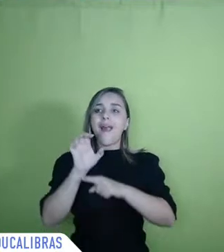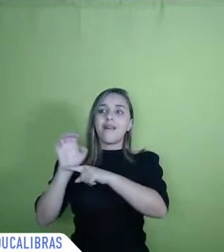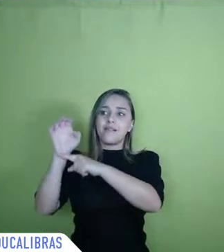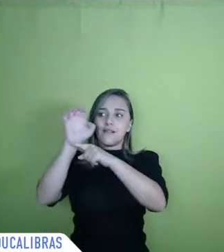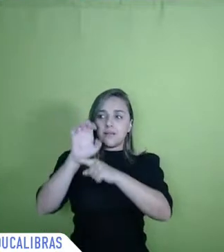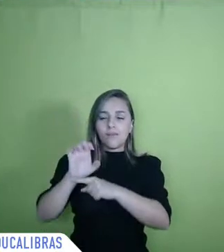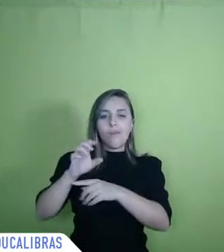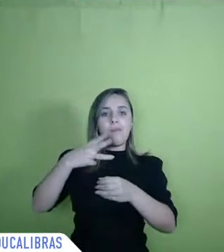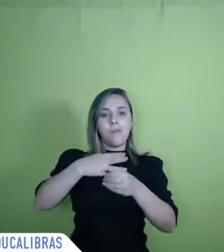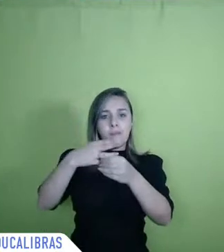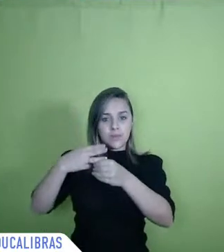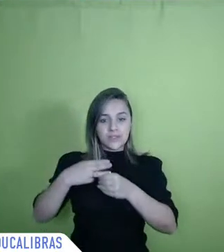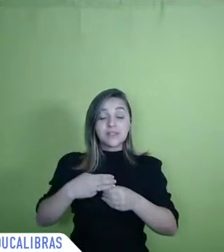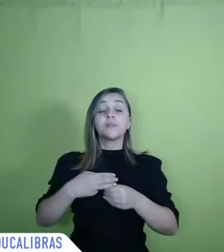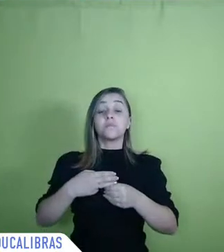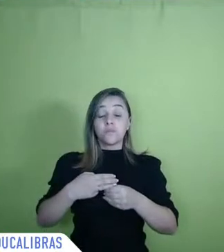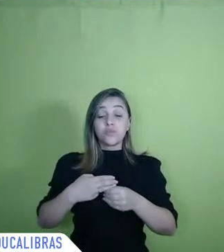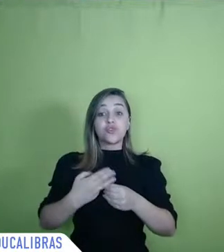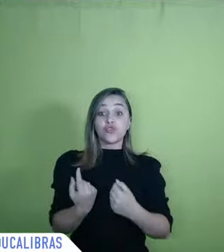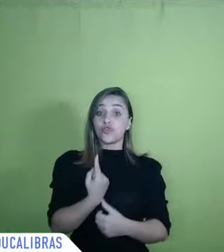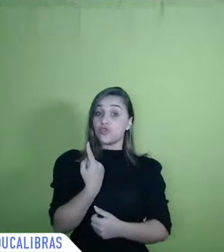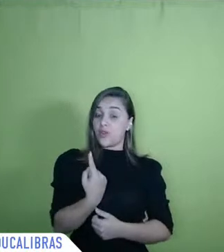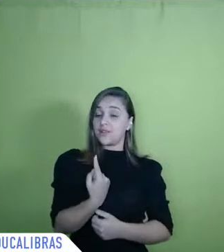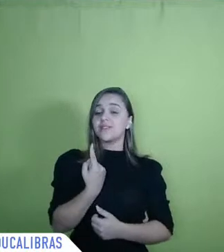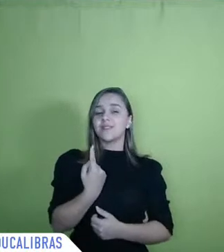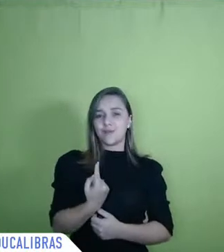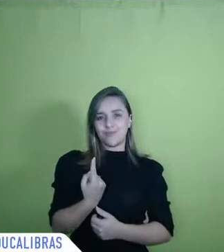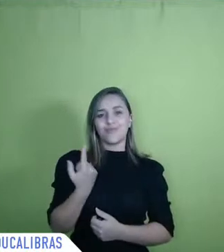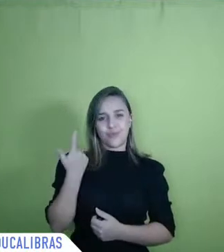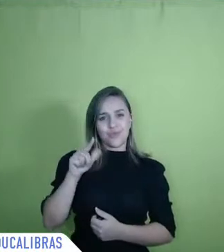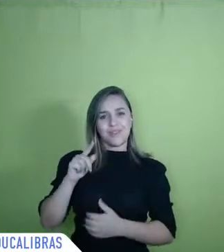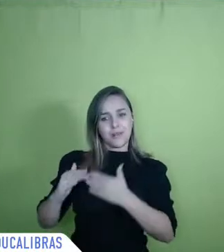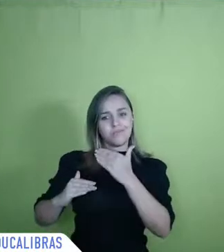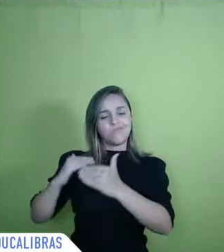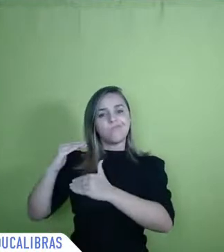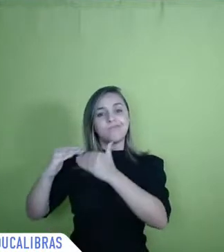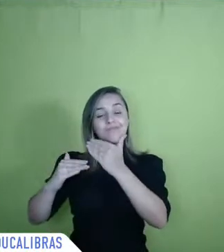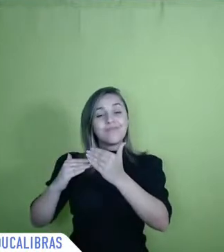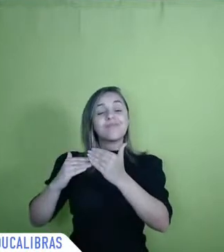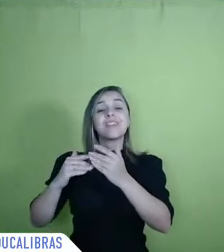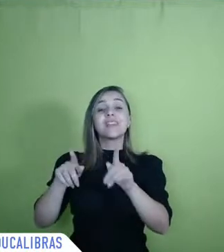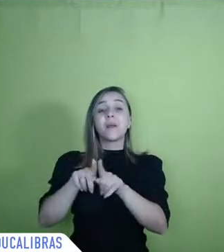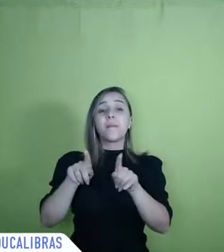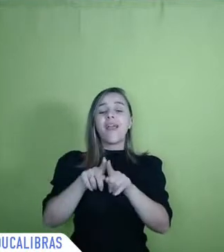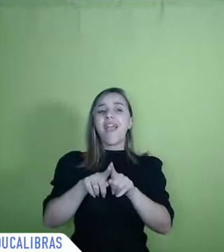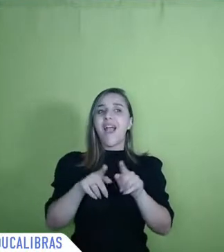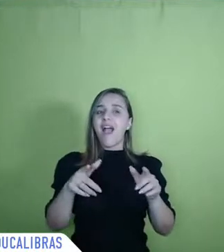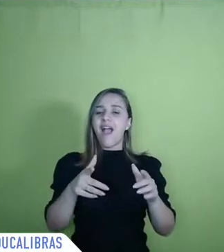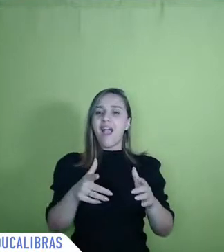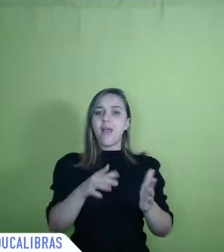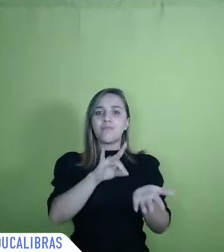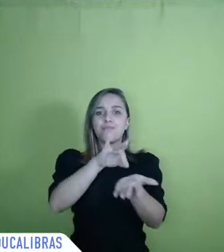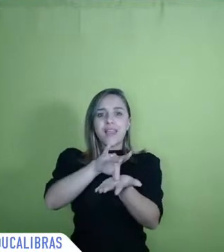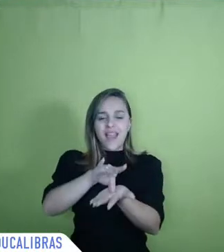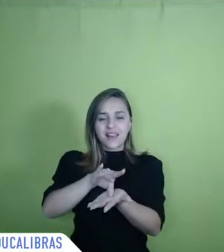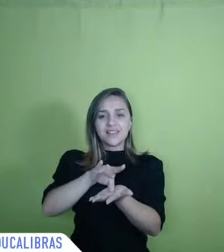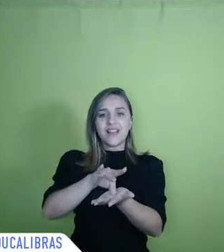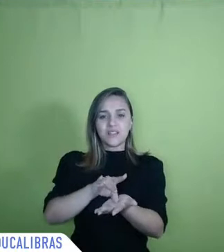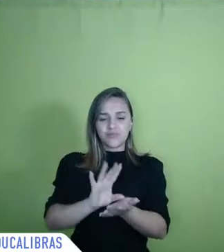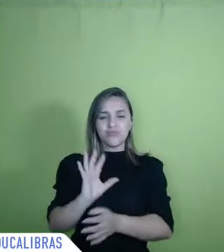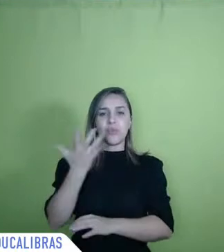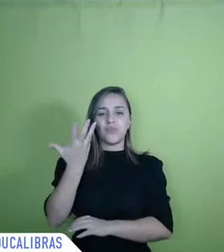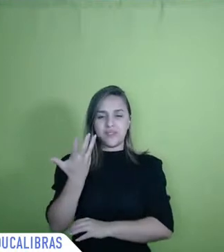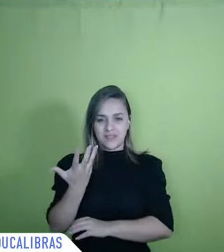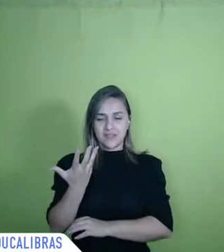government in of a state or a city to be able to achieve, to survive alone and